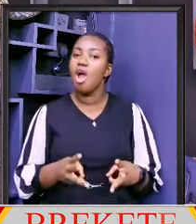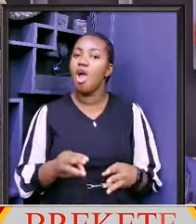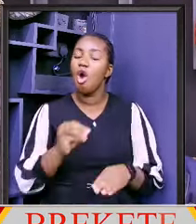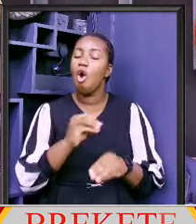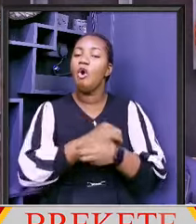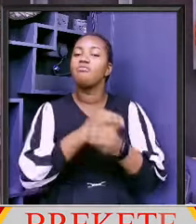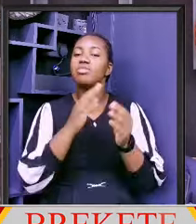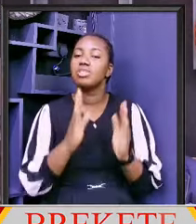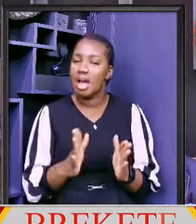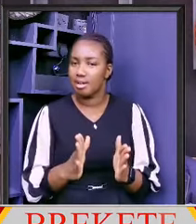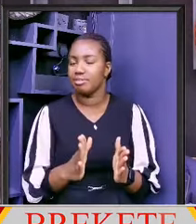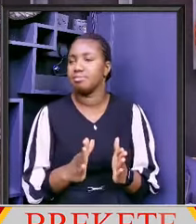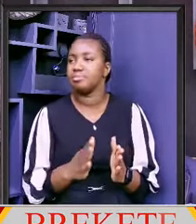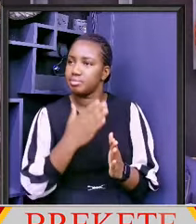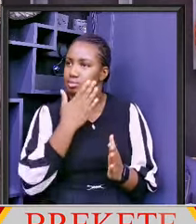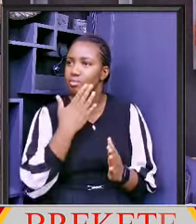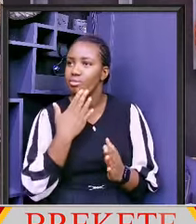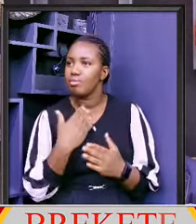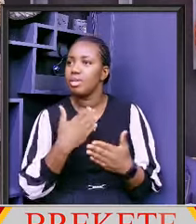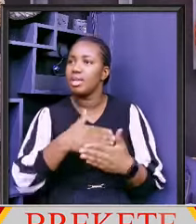Thank you. Next person.